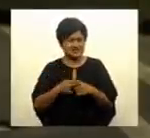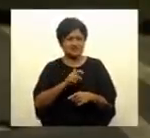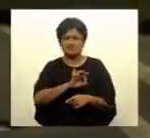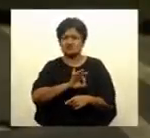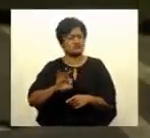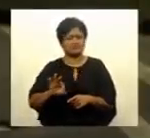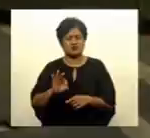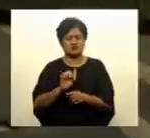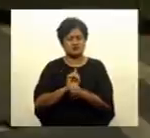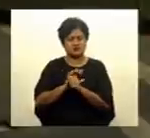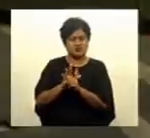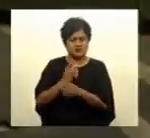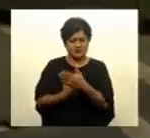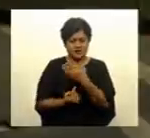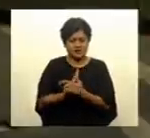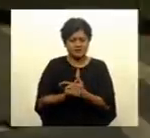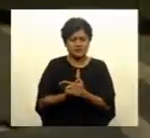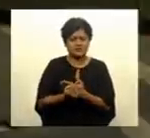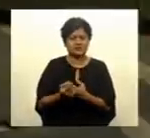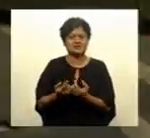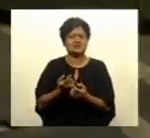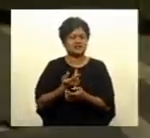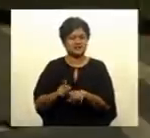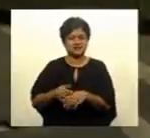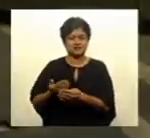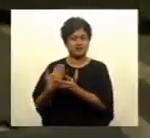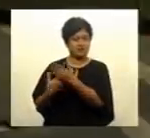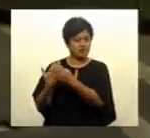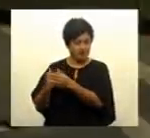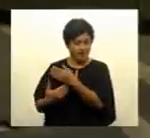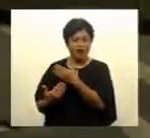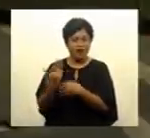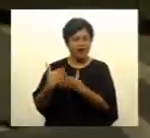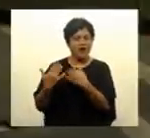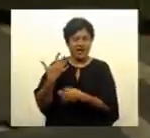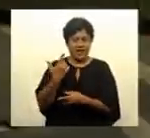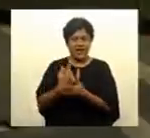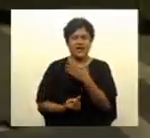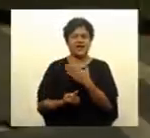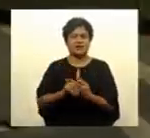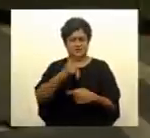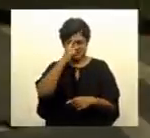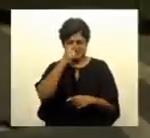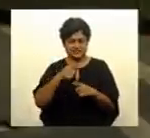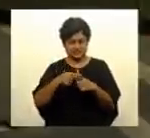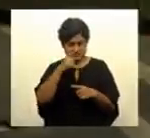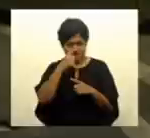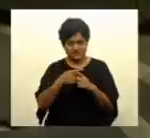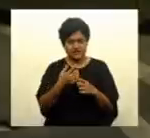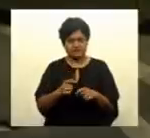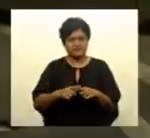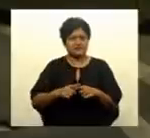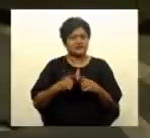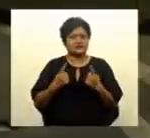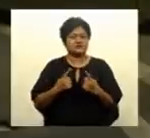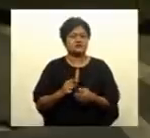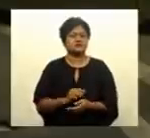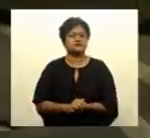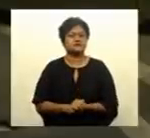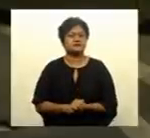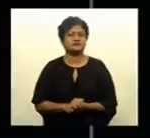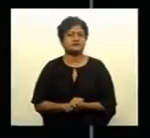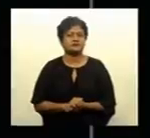non-COVID-19 pre-existing medical condition. He was receiving treatment during his admission at the hospital.